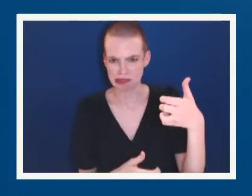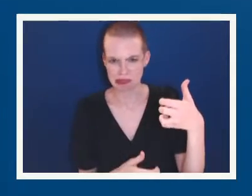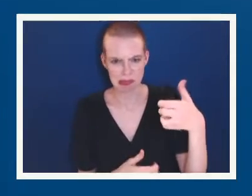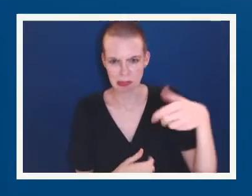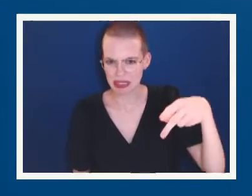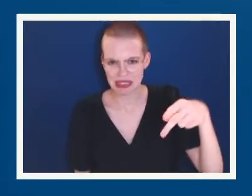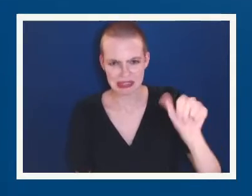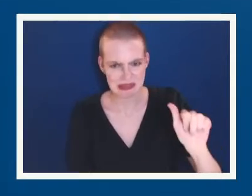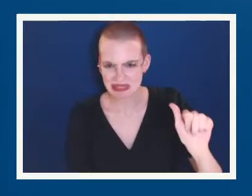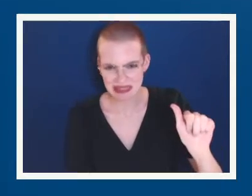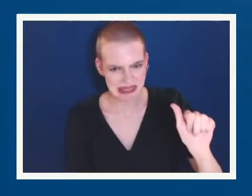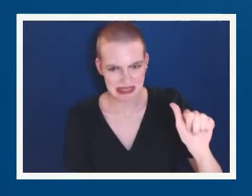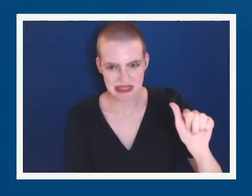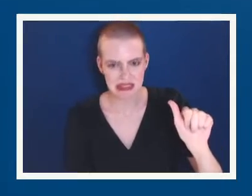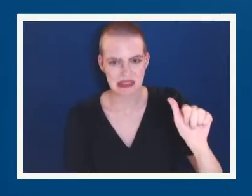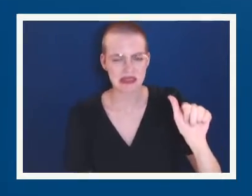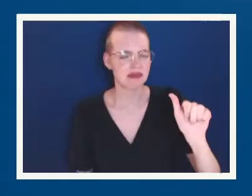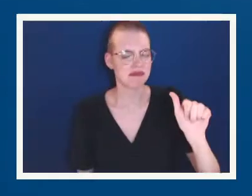Look,